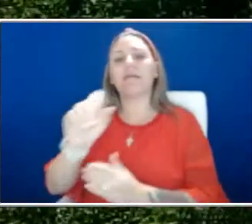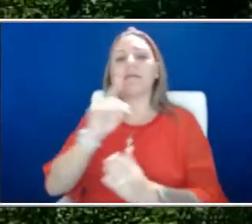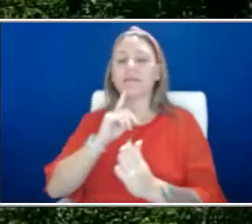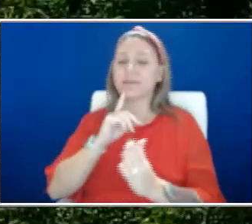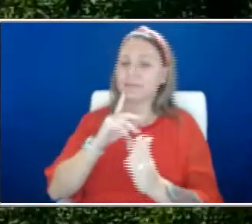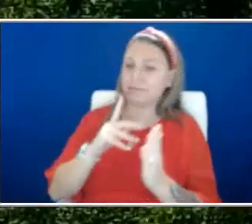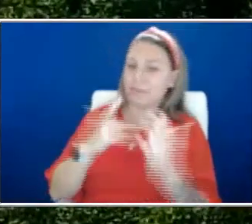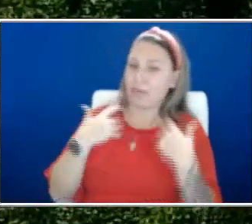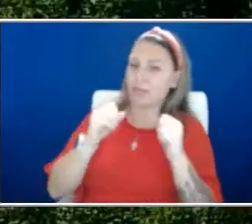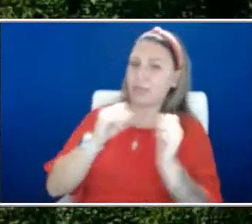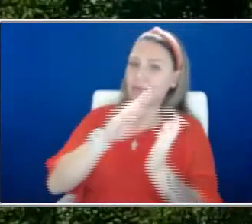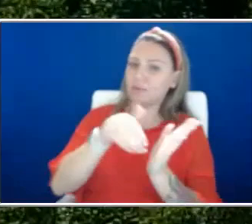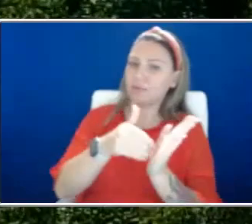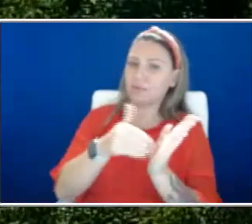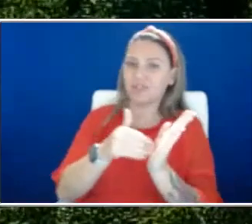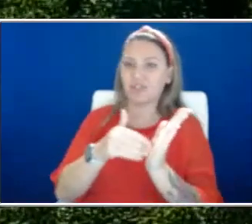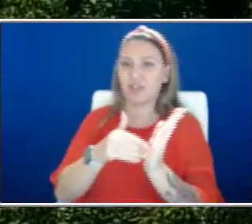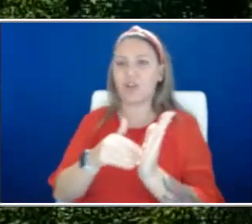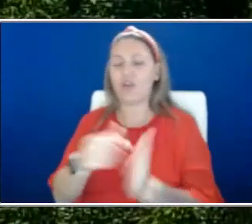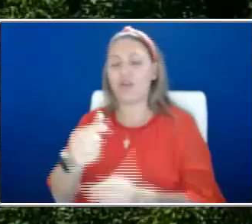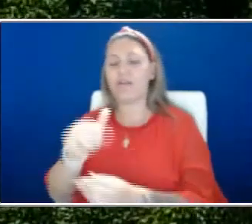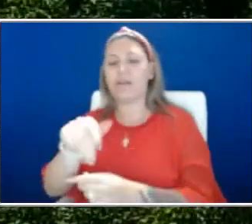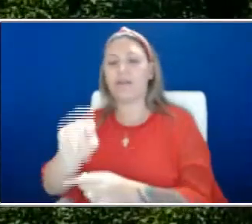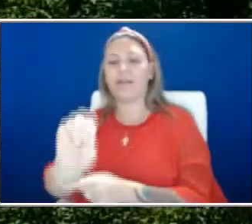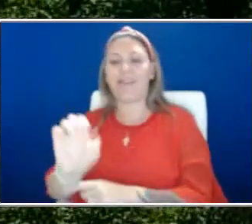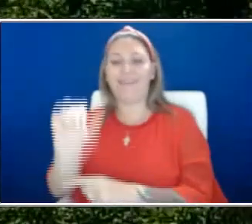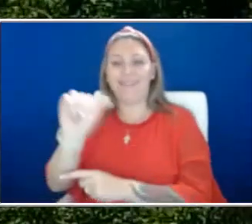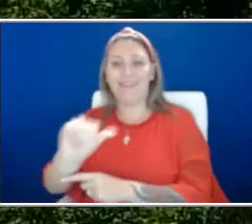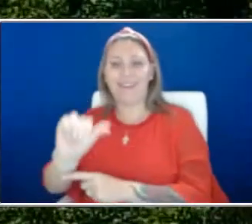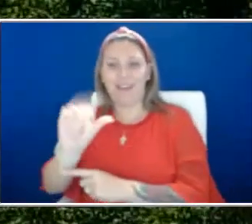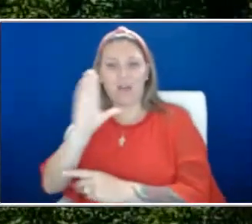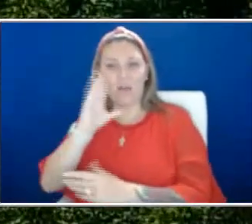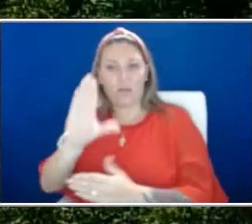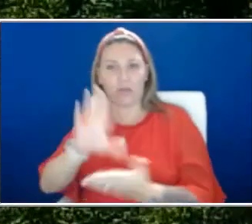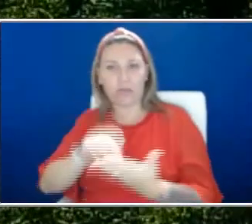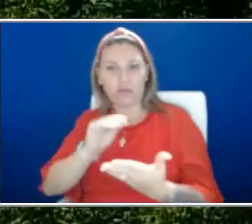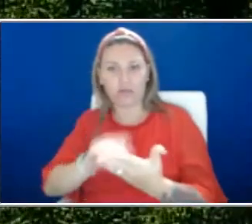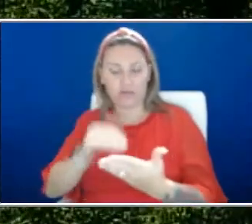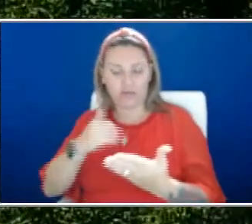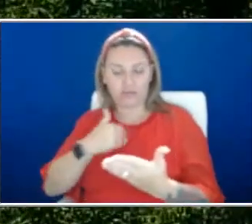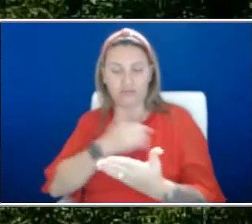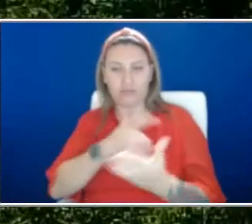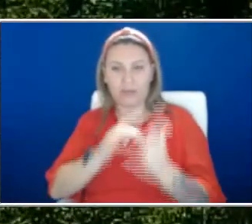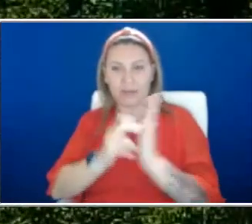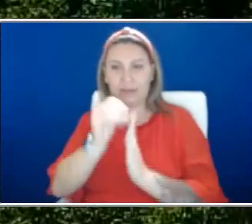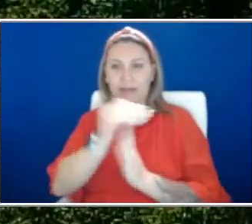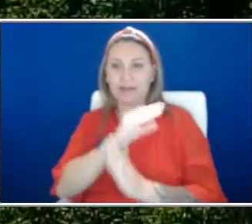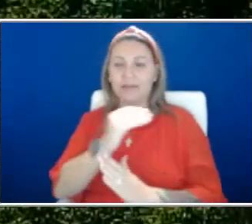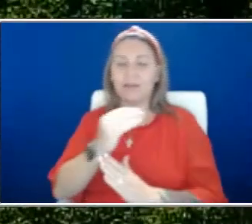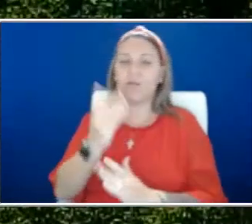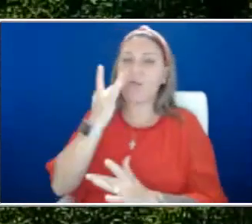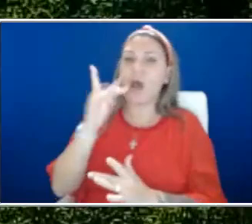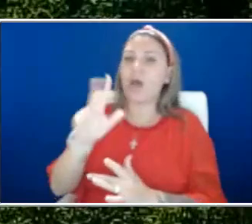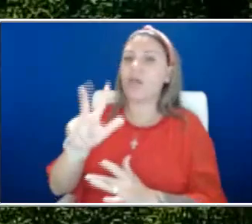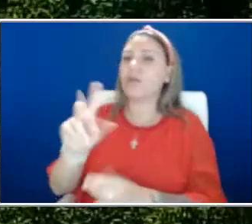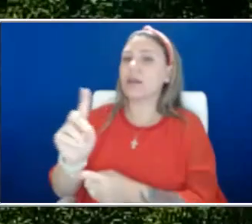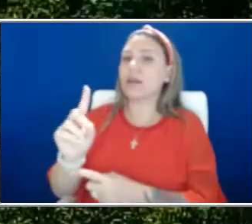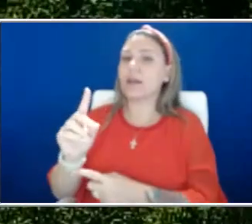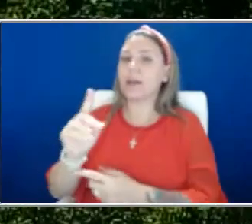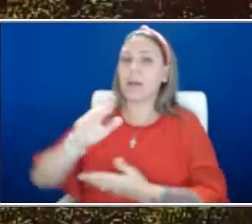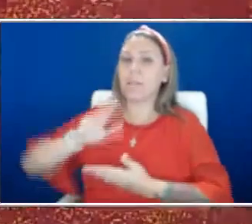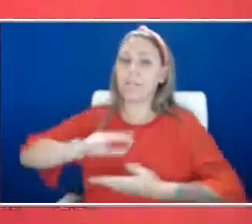questions. You'll learn more about breast cancer with an interactive quiz, plus why 3D mammograms are so important in